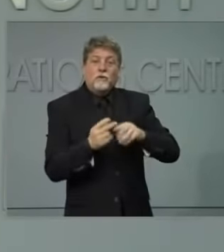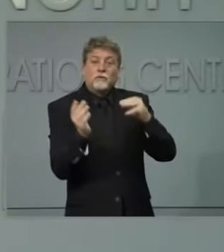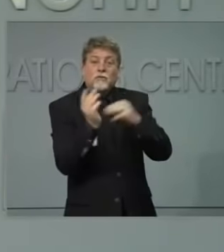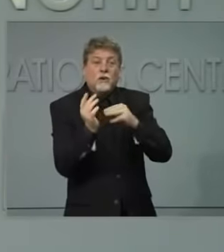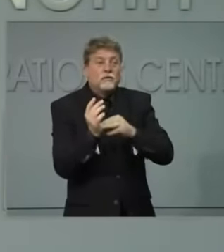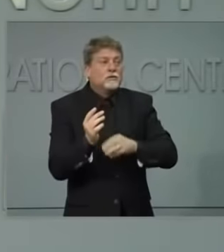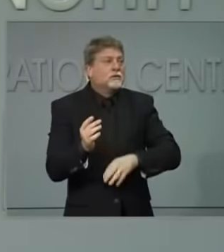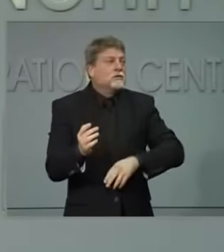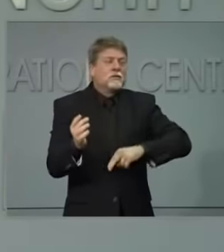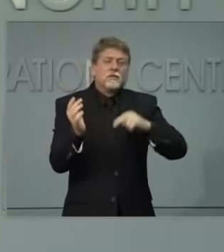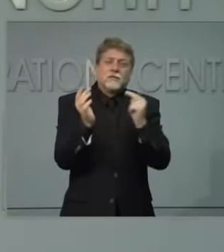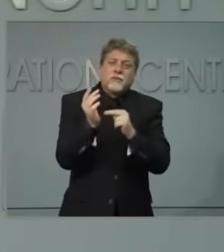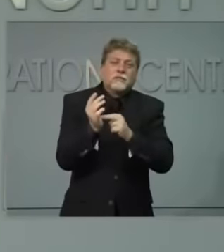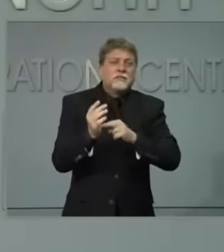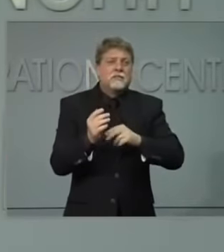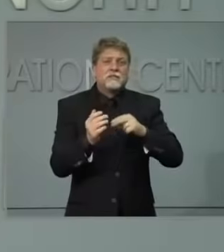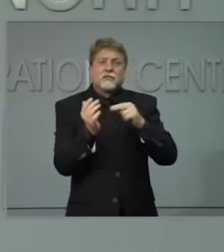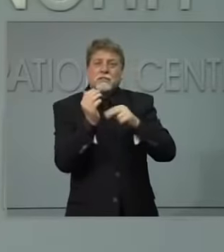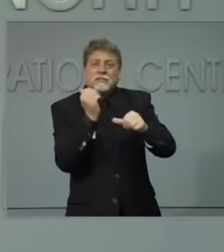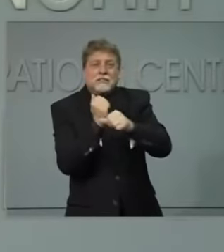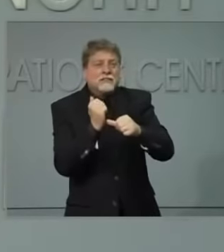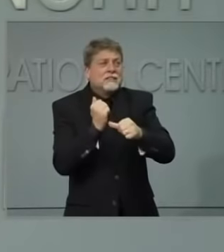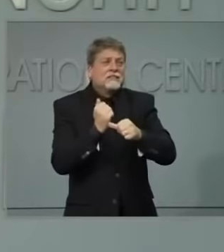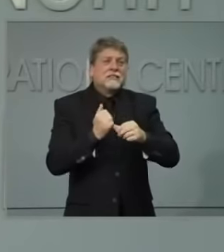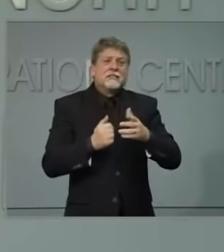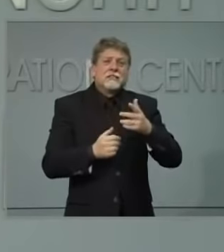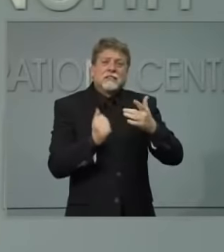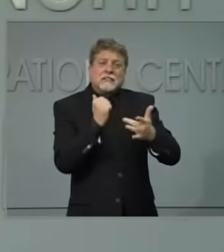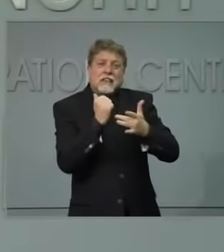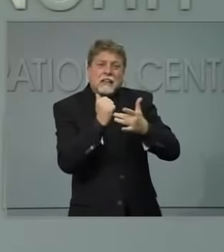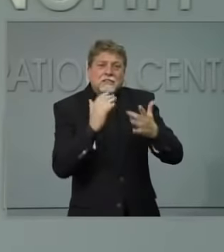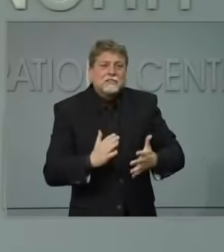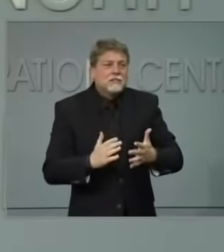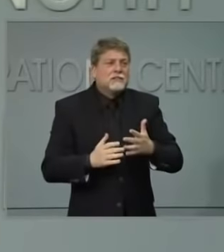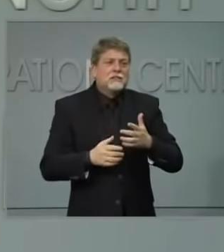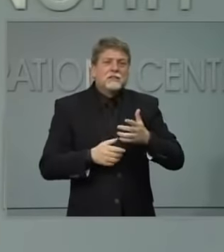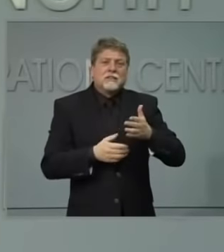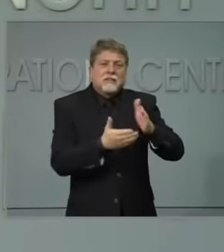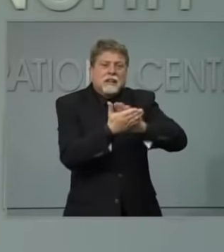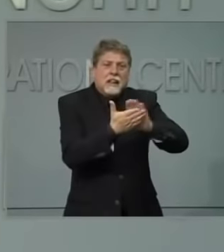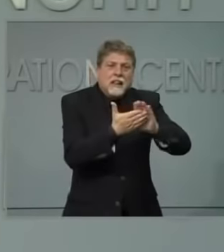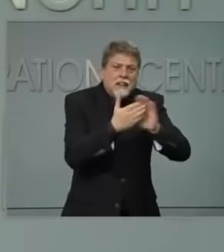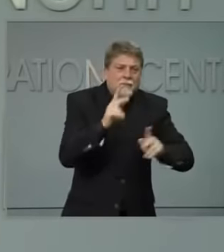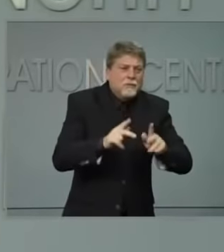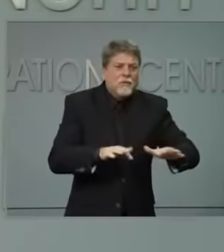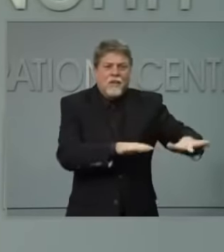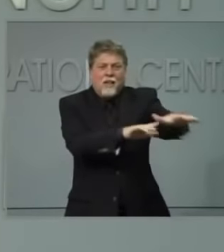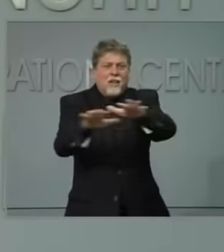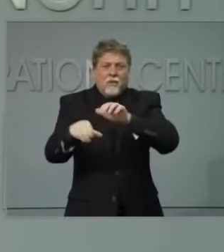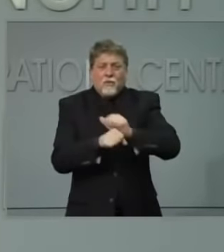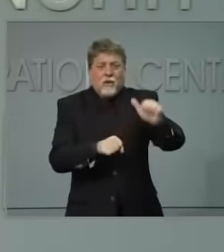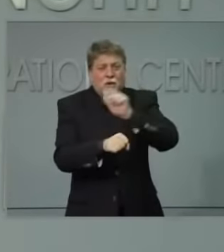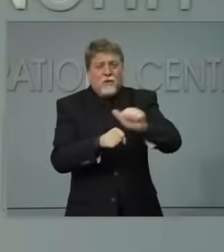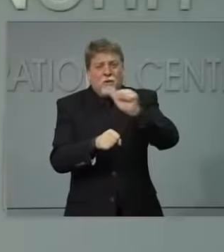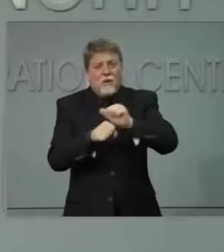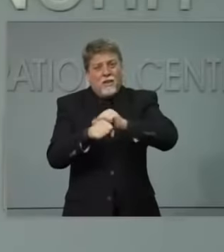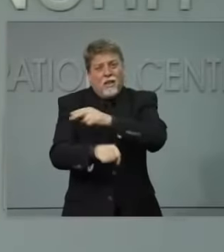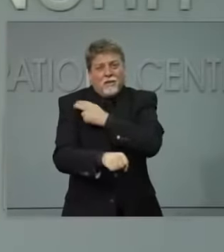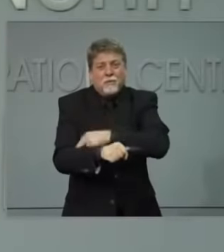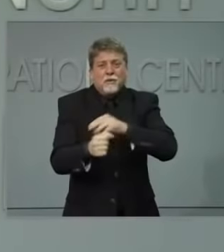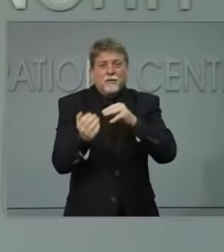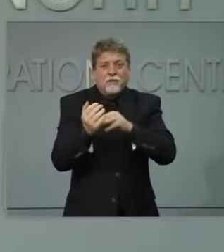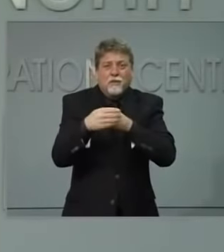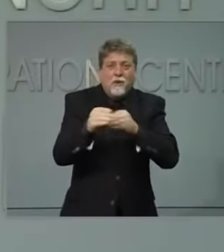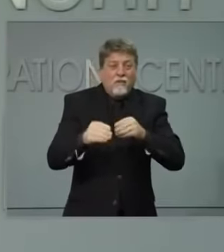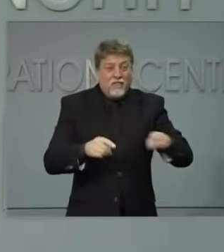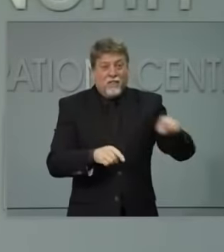aides, technicians, custodians, and more who are making tremendous sacrifices right now to treat our growing